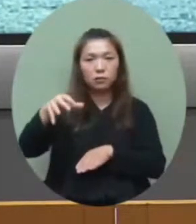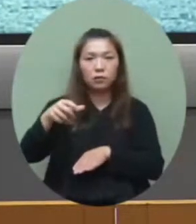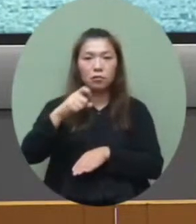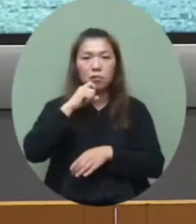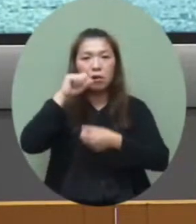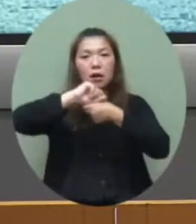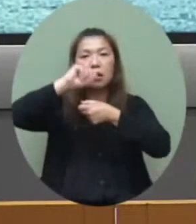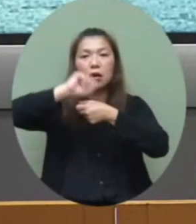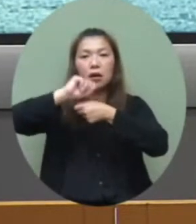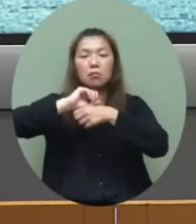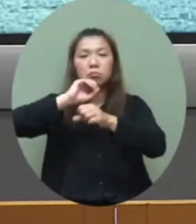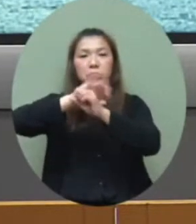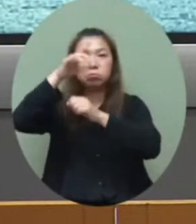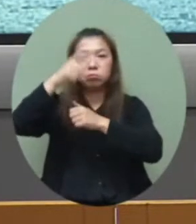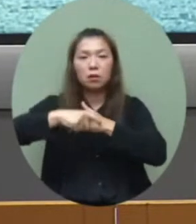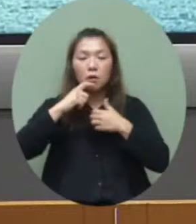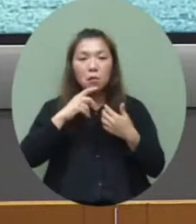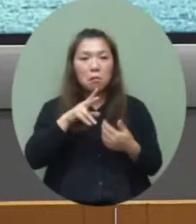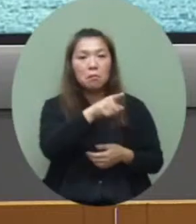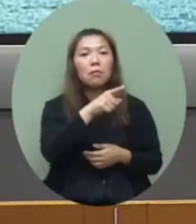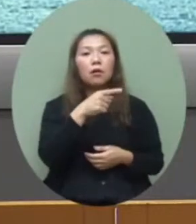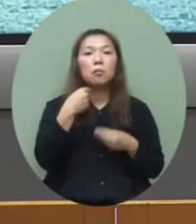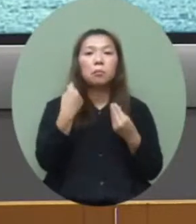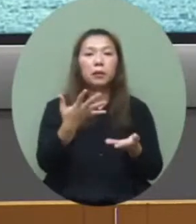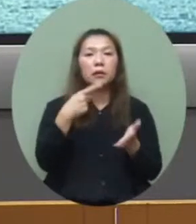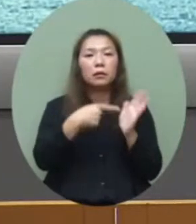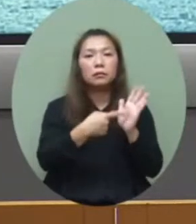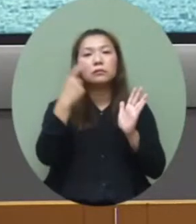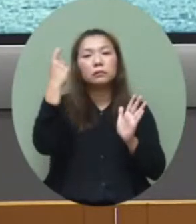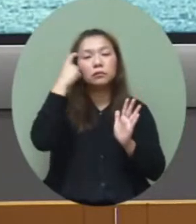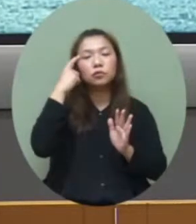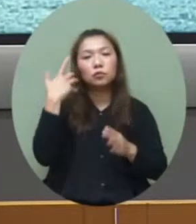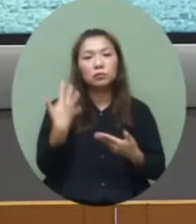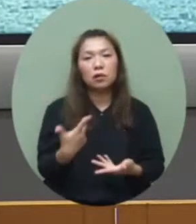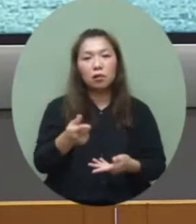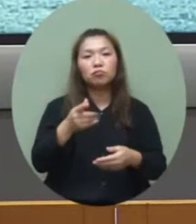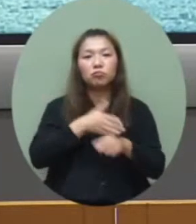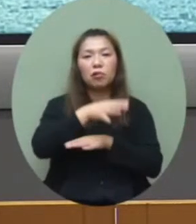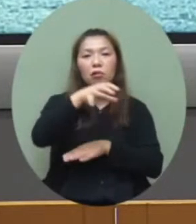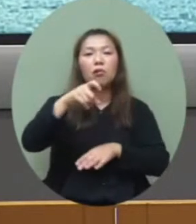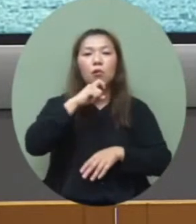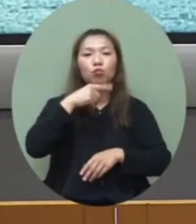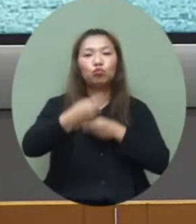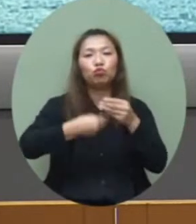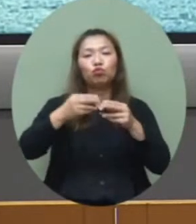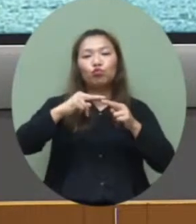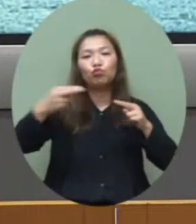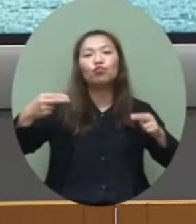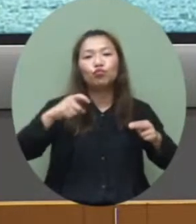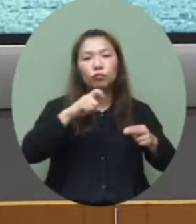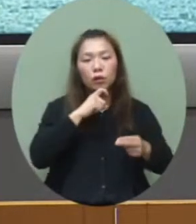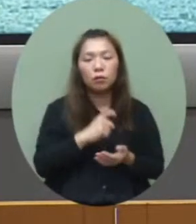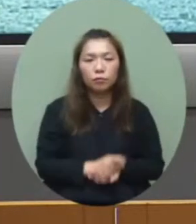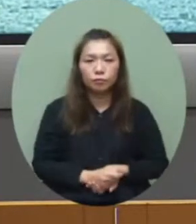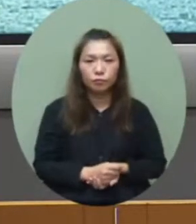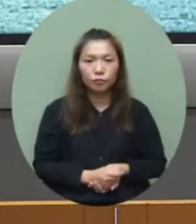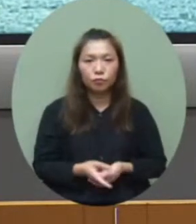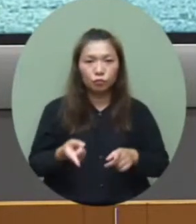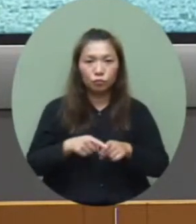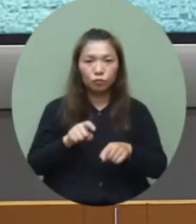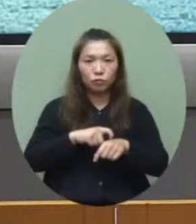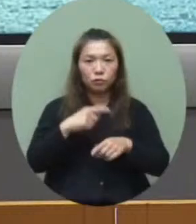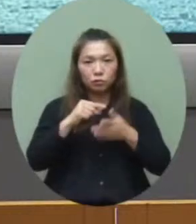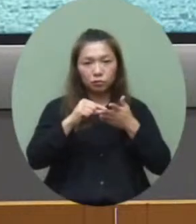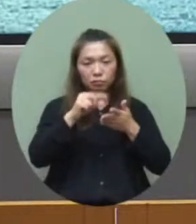transmission. So we also observed more cases in the residential care homes. So we are